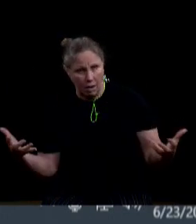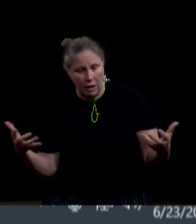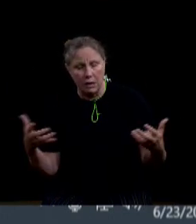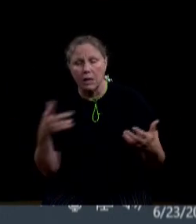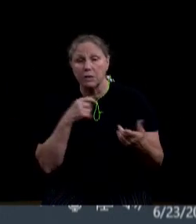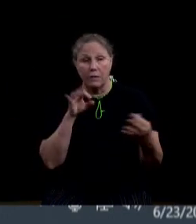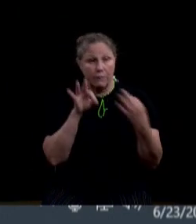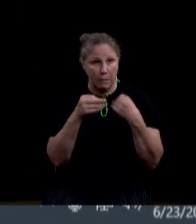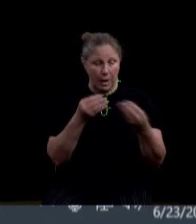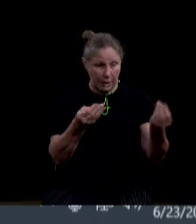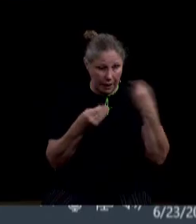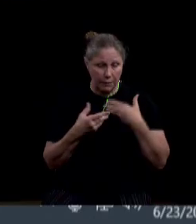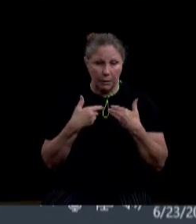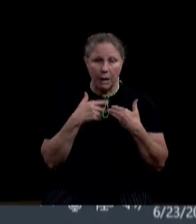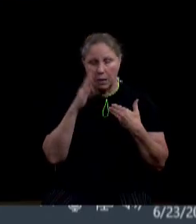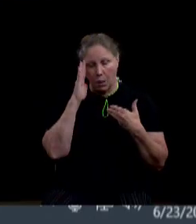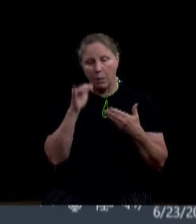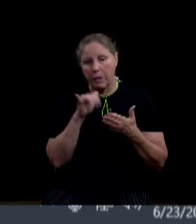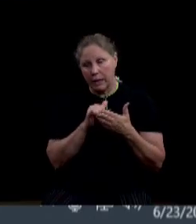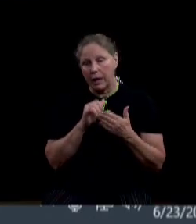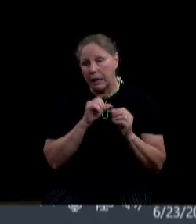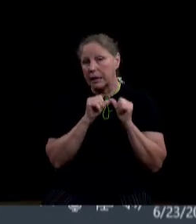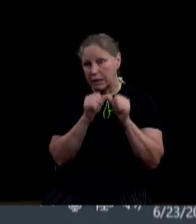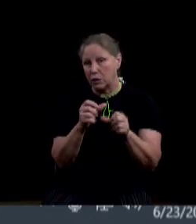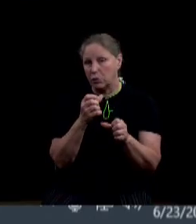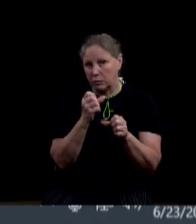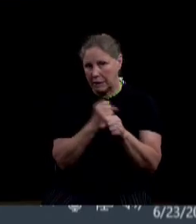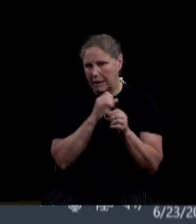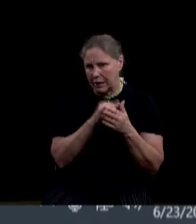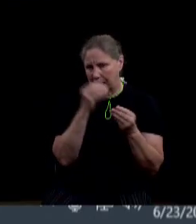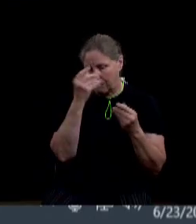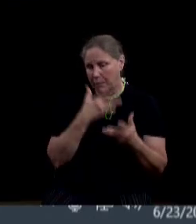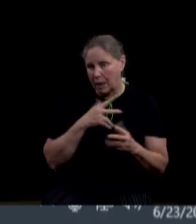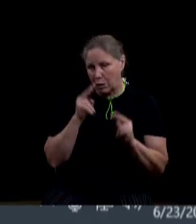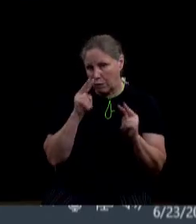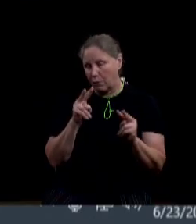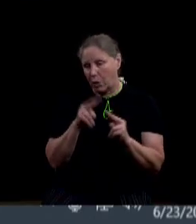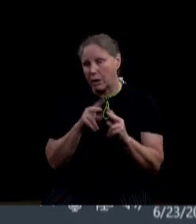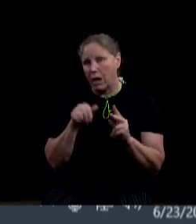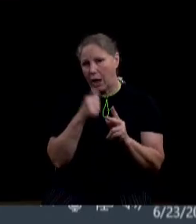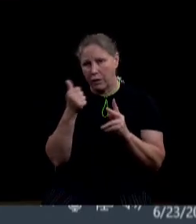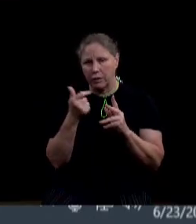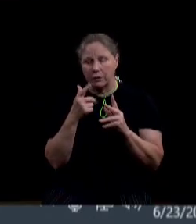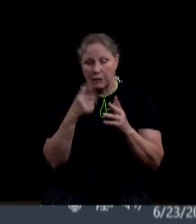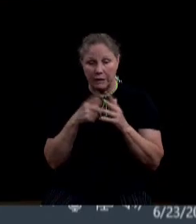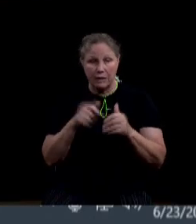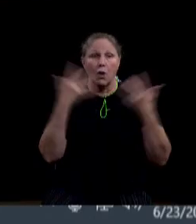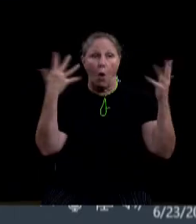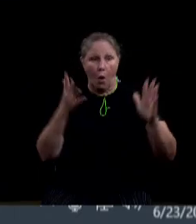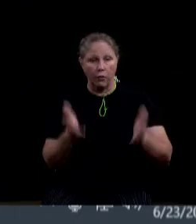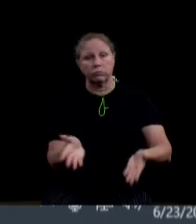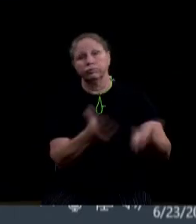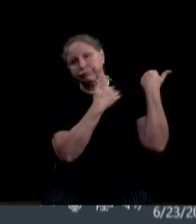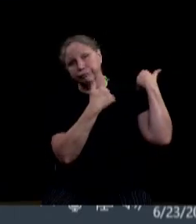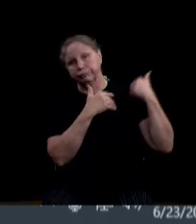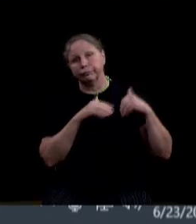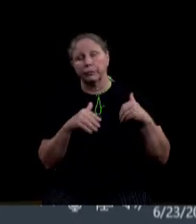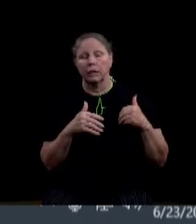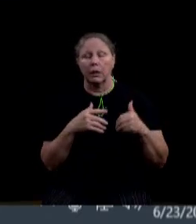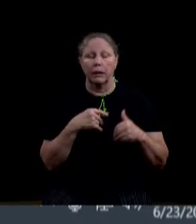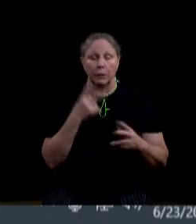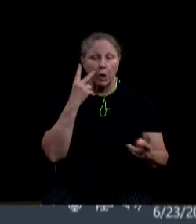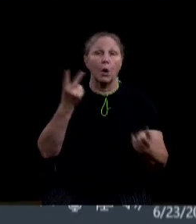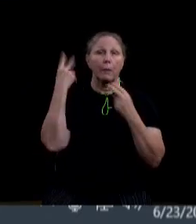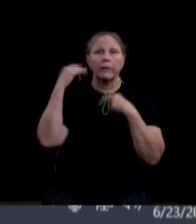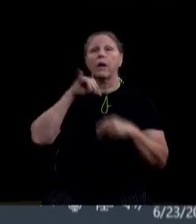get. And I'm looking forward to getting to the other side of this whole thing. But that is very compelling. The last